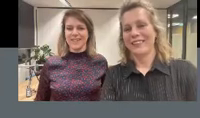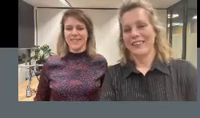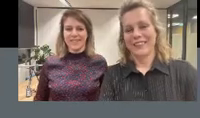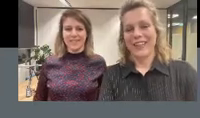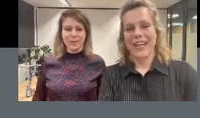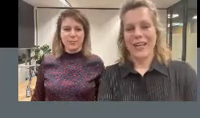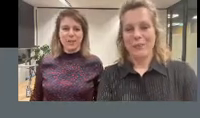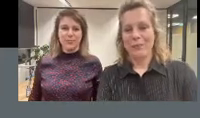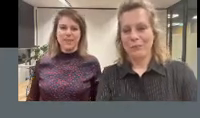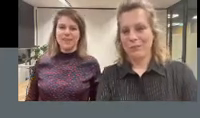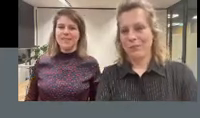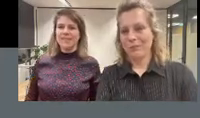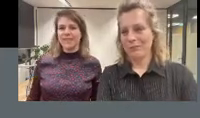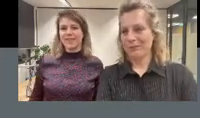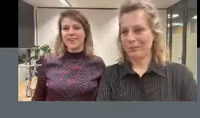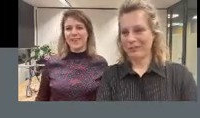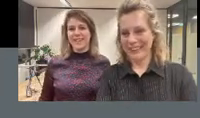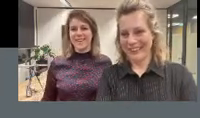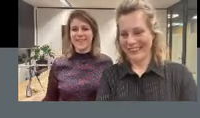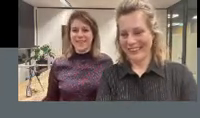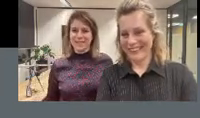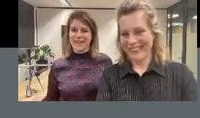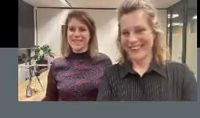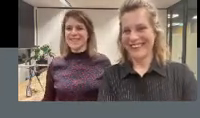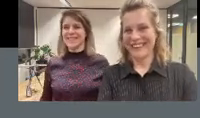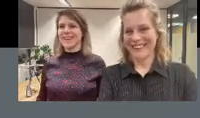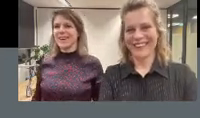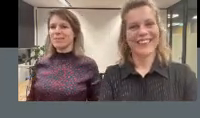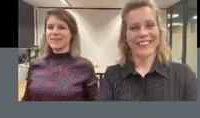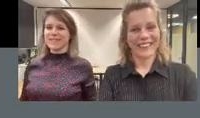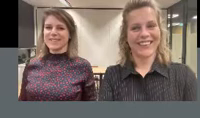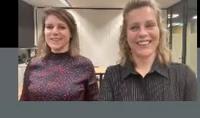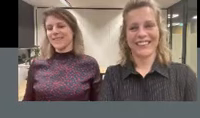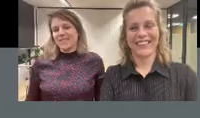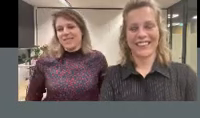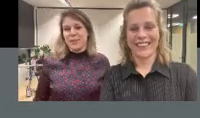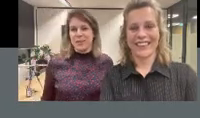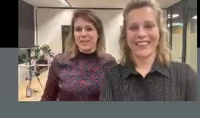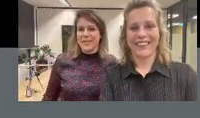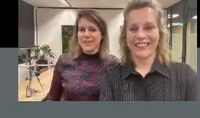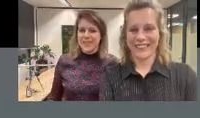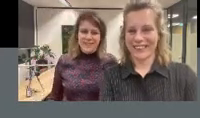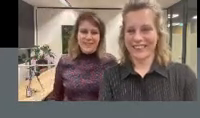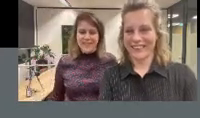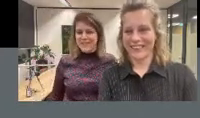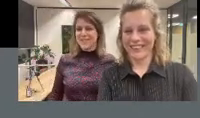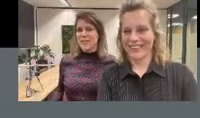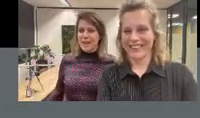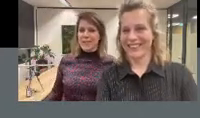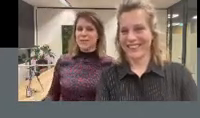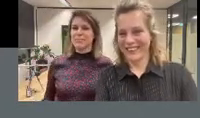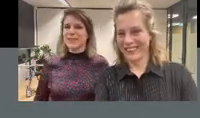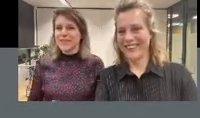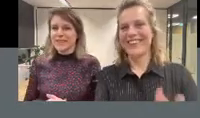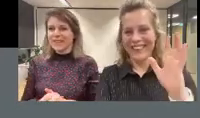Okay. Okay. Well, we can't see your reactions now because, well, the technique is